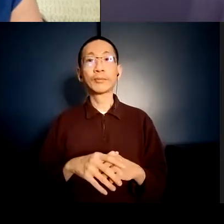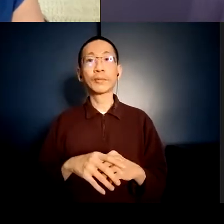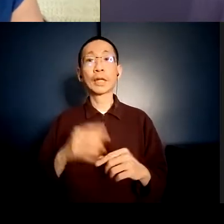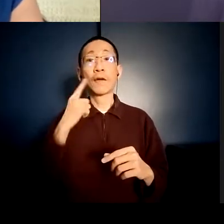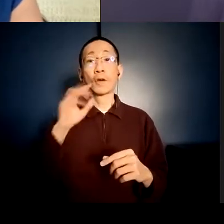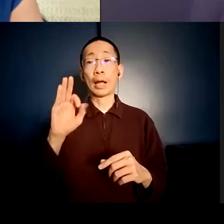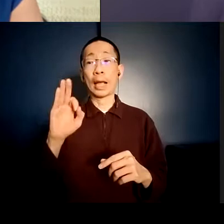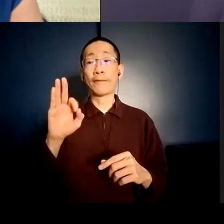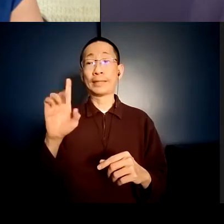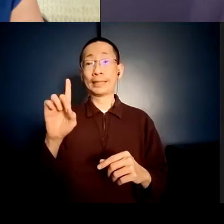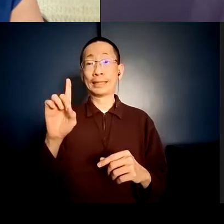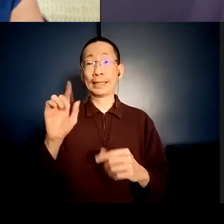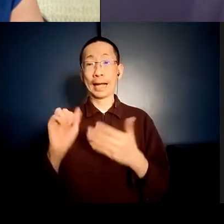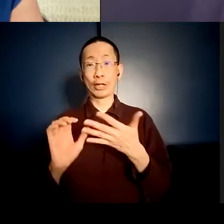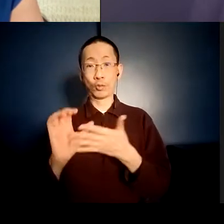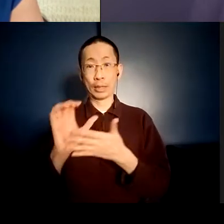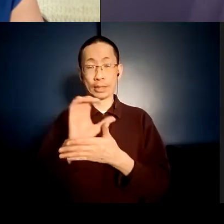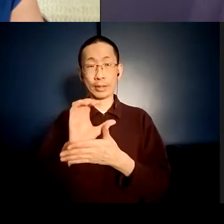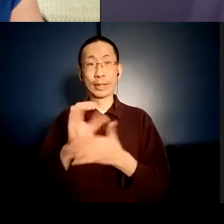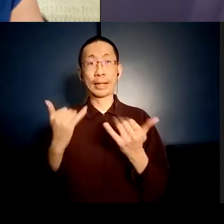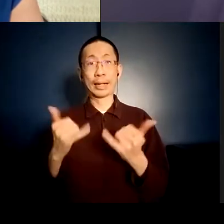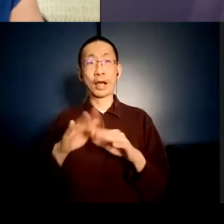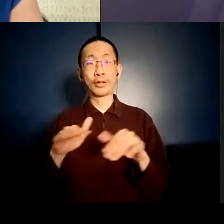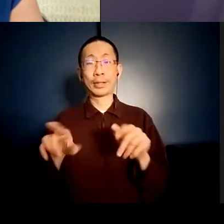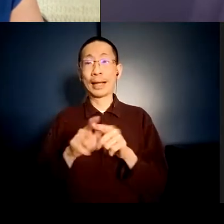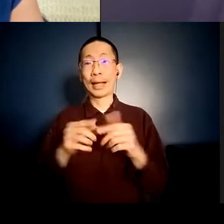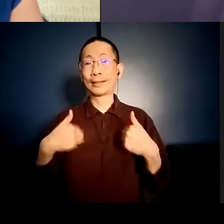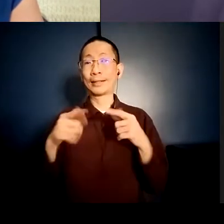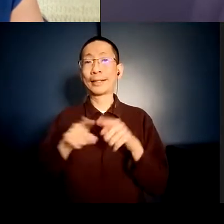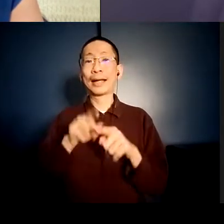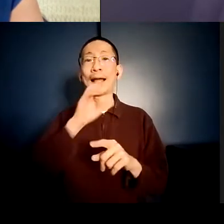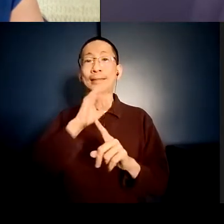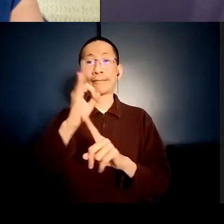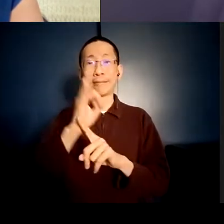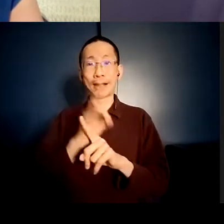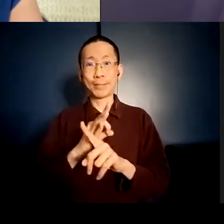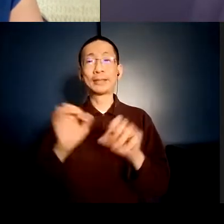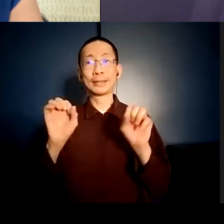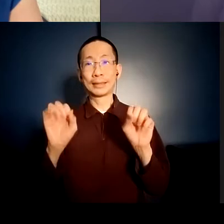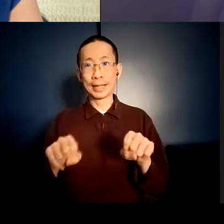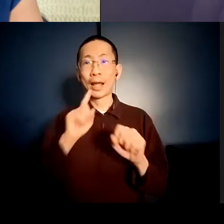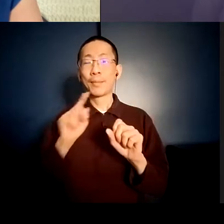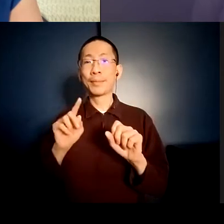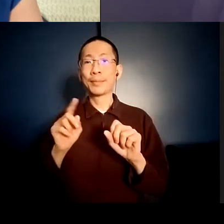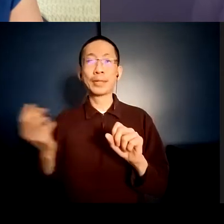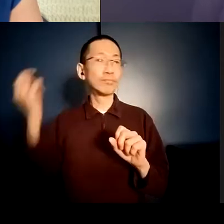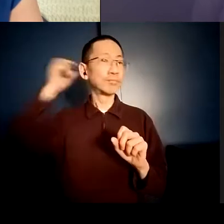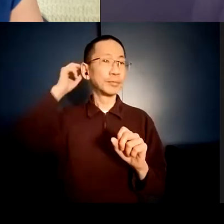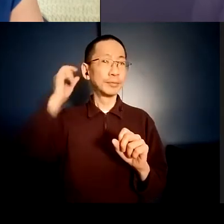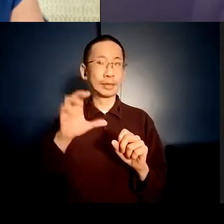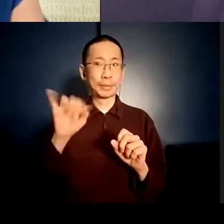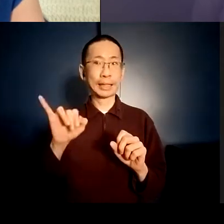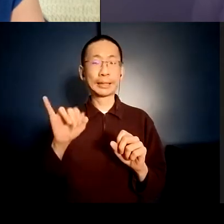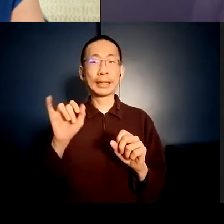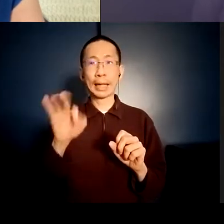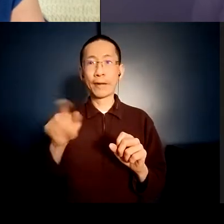FDA criteria go, now children as young as 9 months can be implanted if they